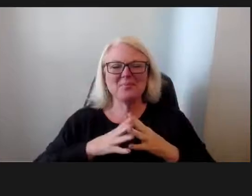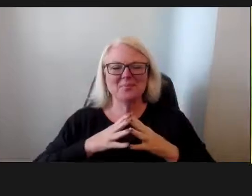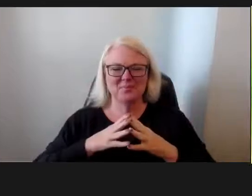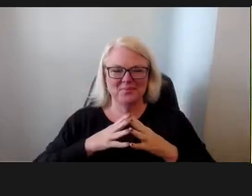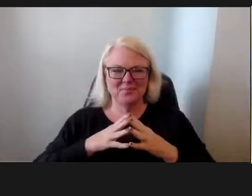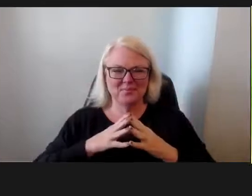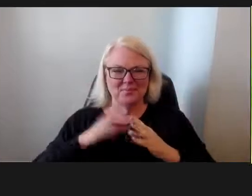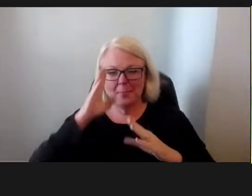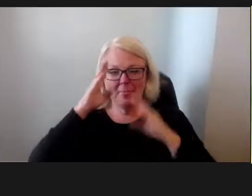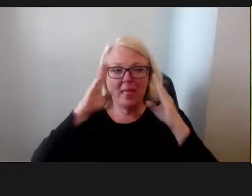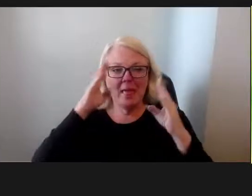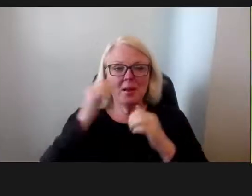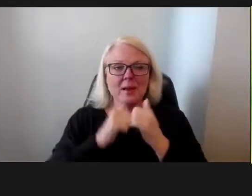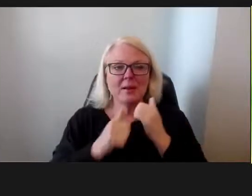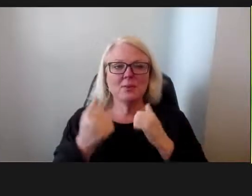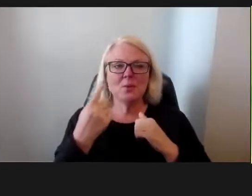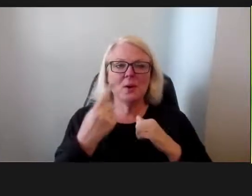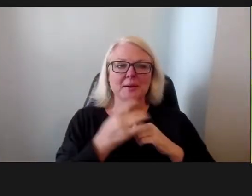Hi, everyone.